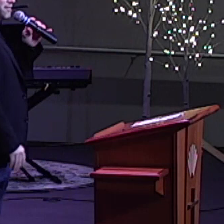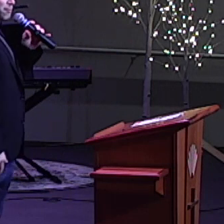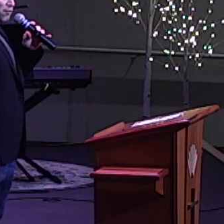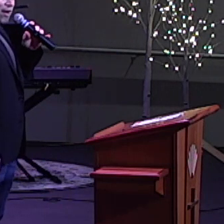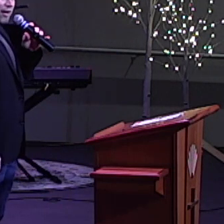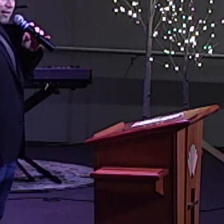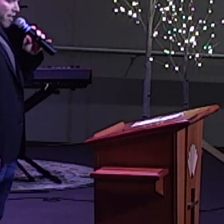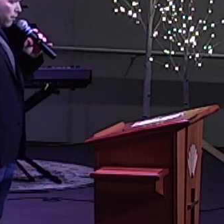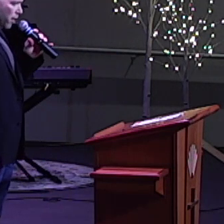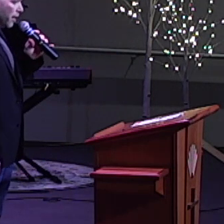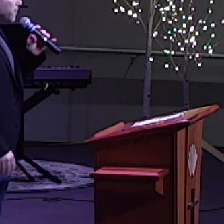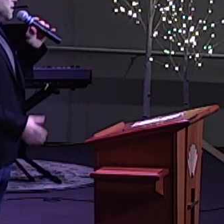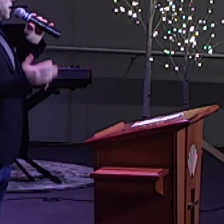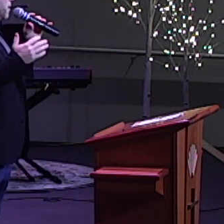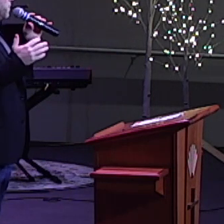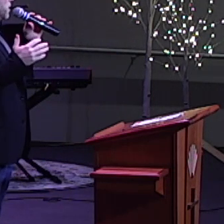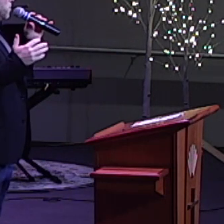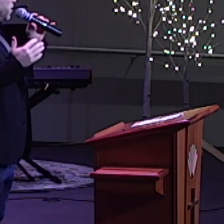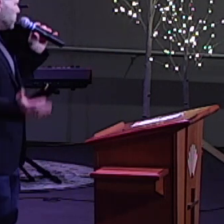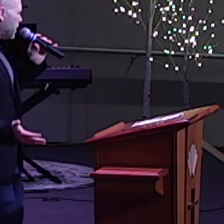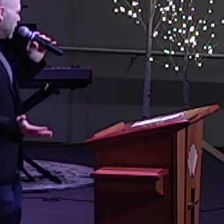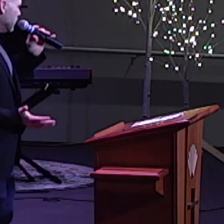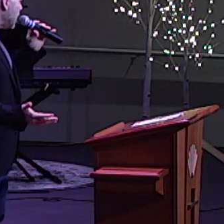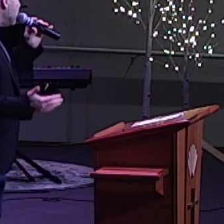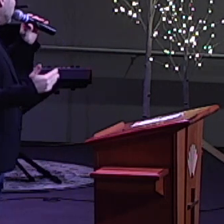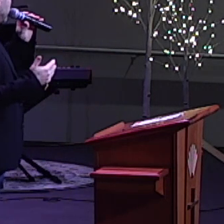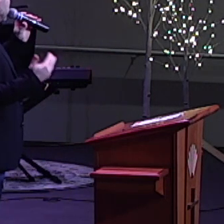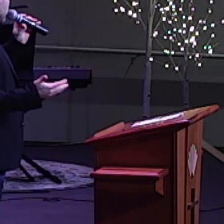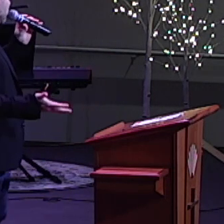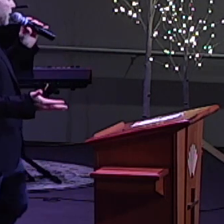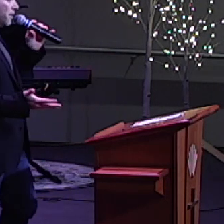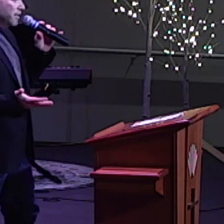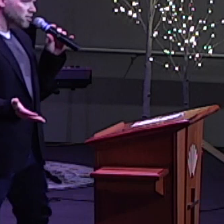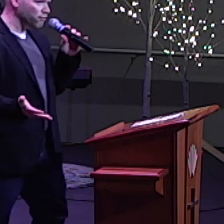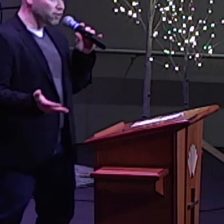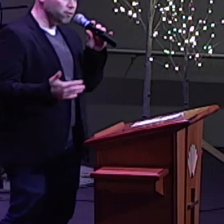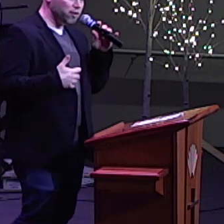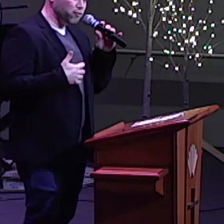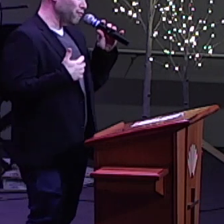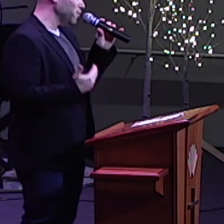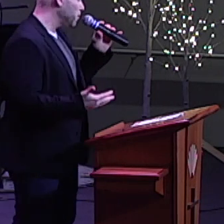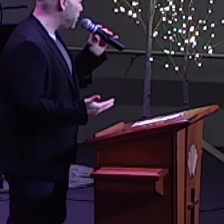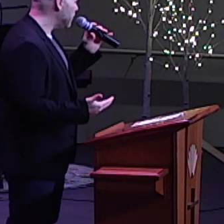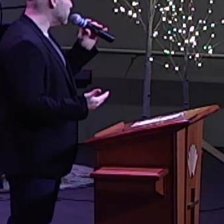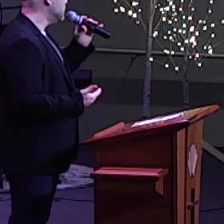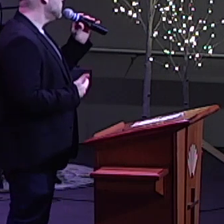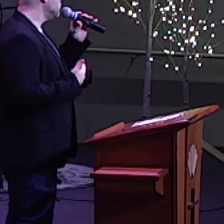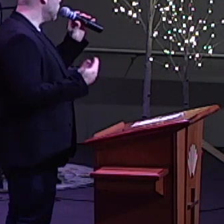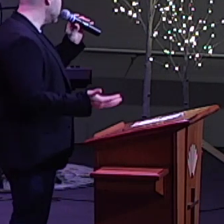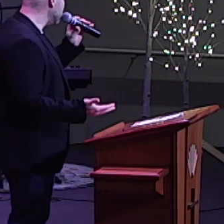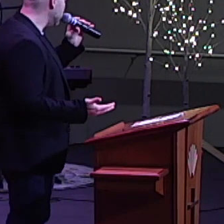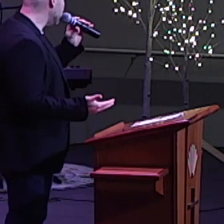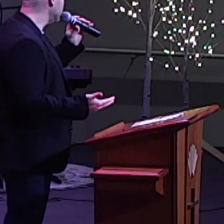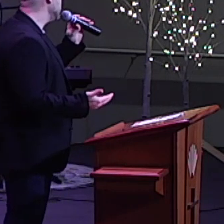and did provide in that way. We don't talk about it a lot, but we do want to make it easy for you if you feel compelled